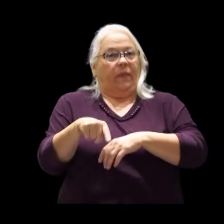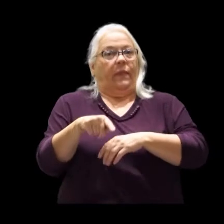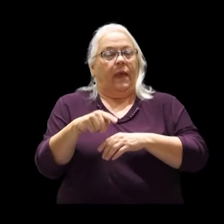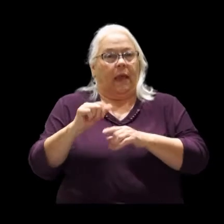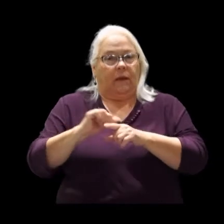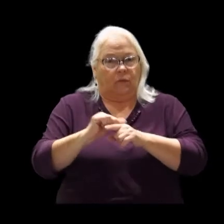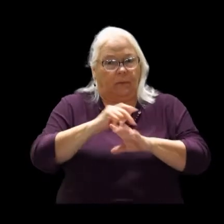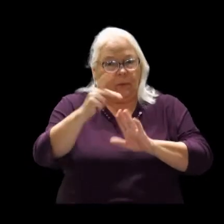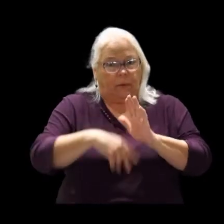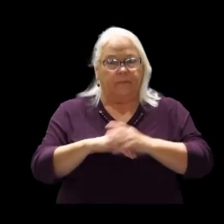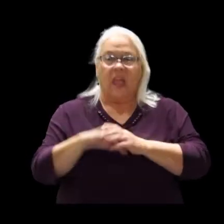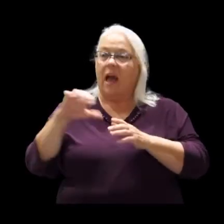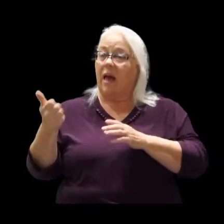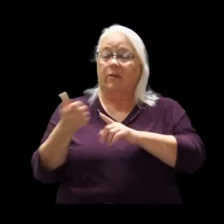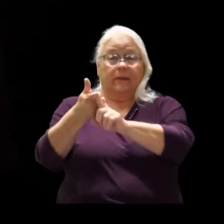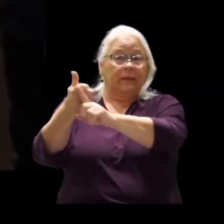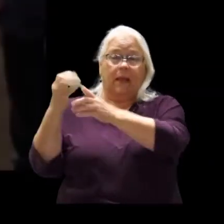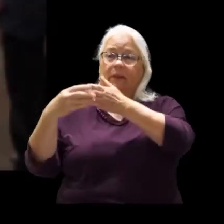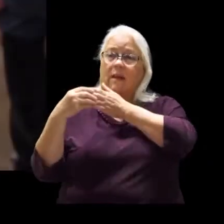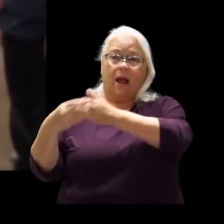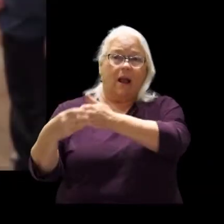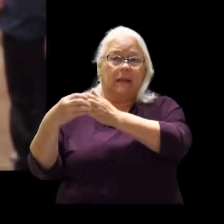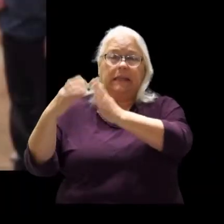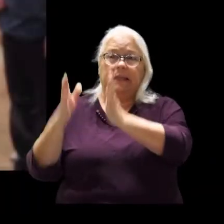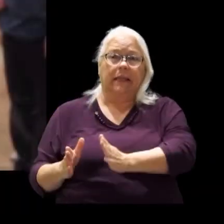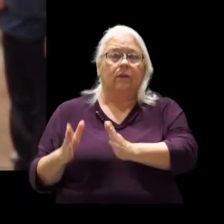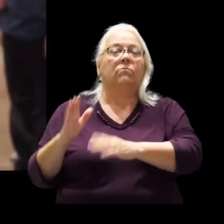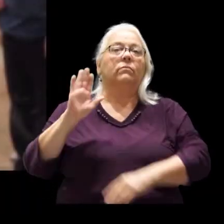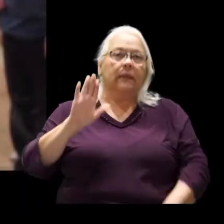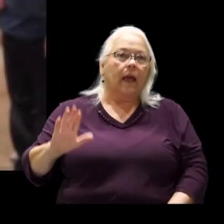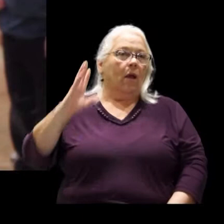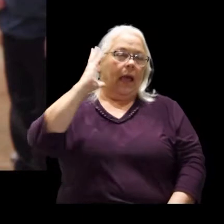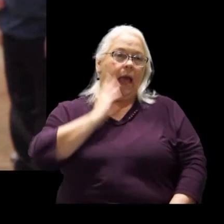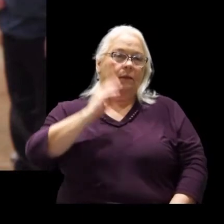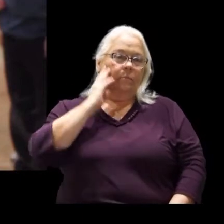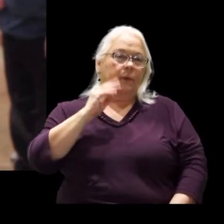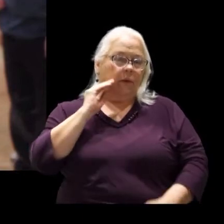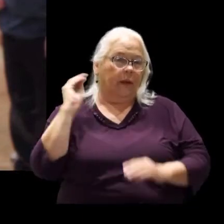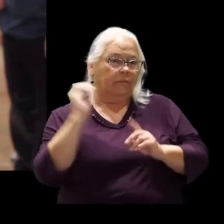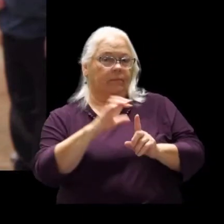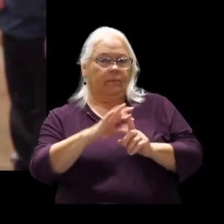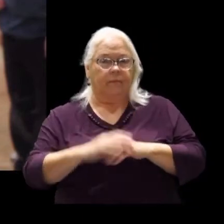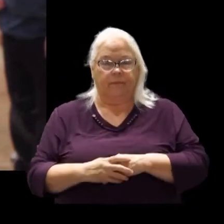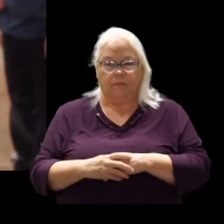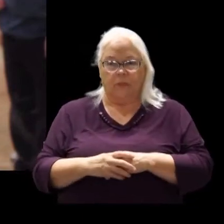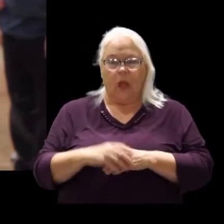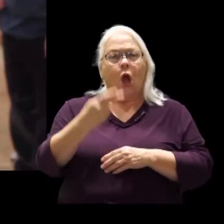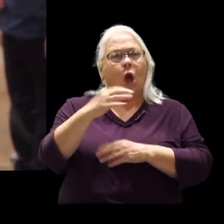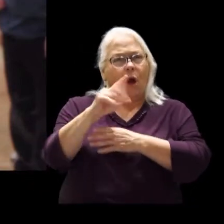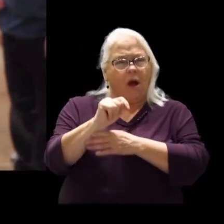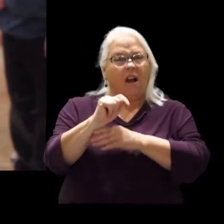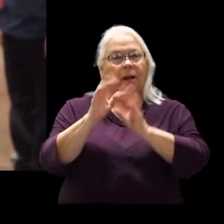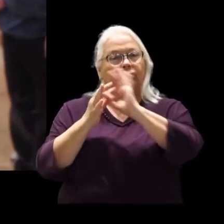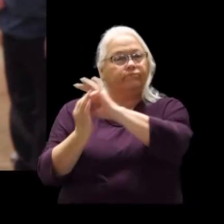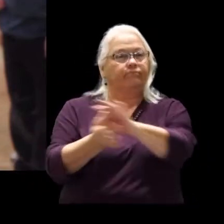the materials that created these modules. Others are leaders in the inclusive arts movement with lived experience. As